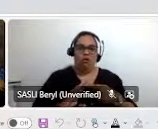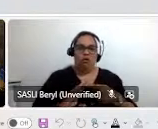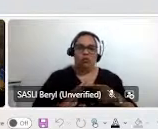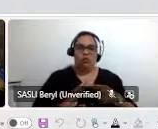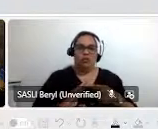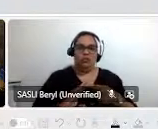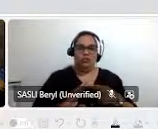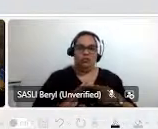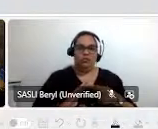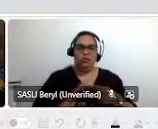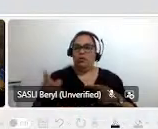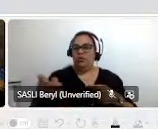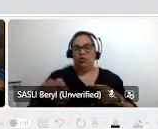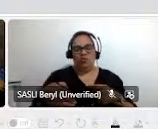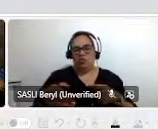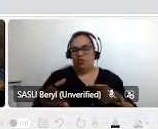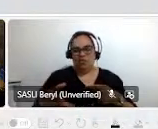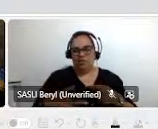Yeah, you weren't there.